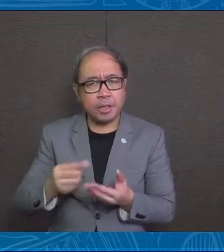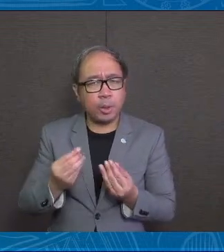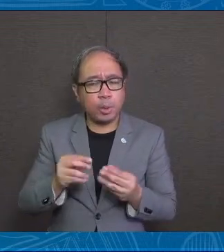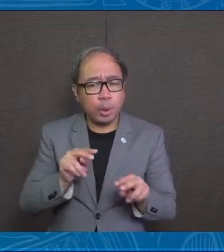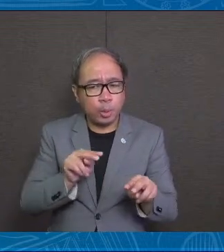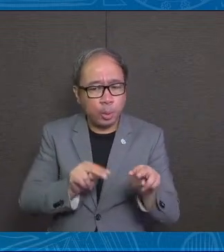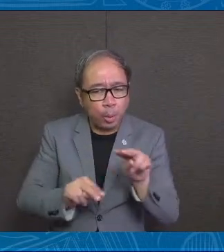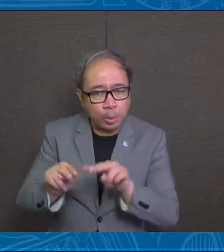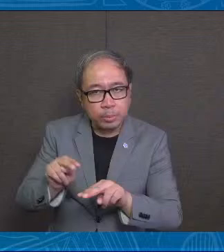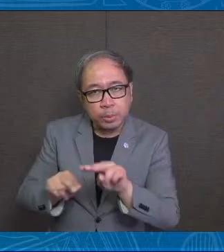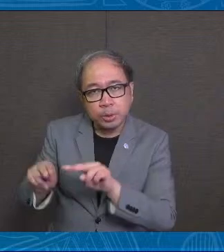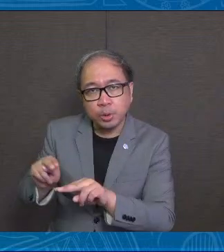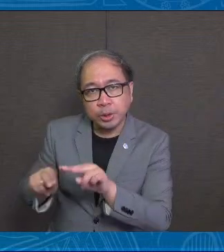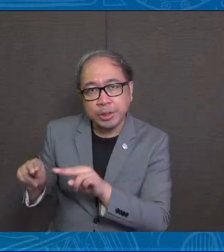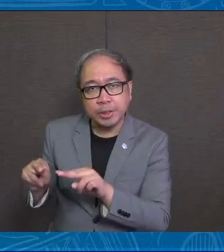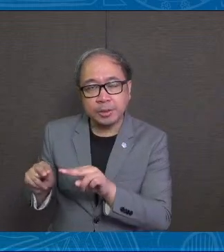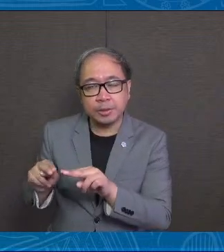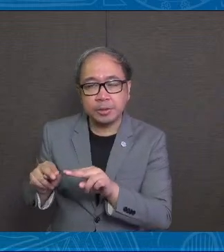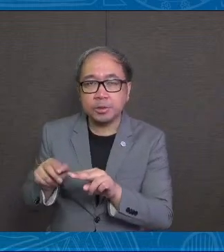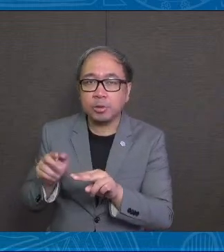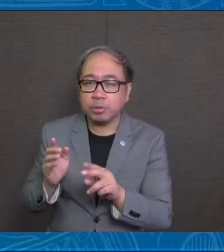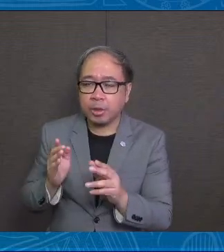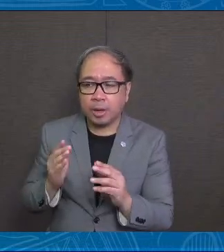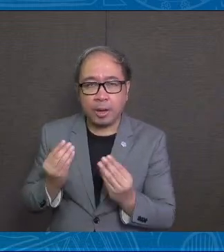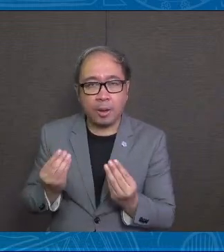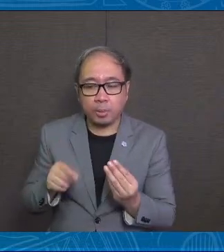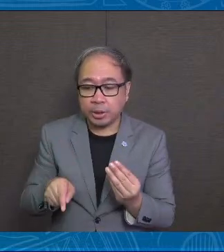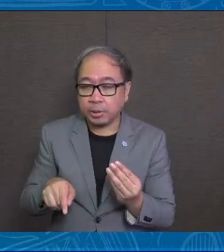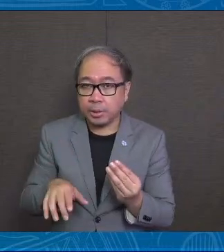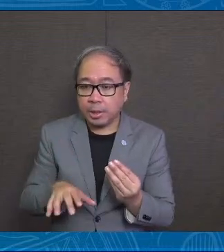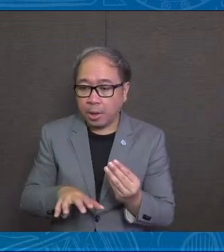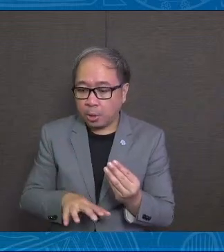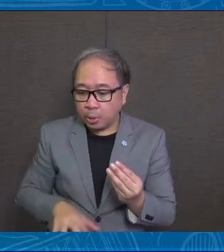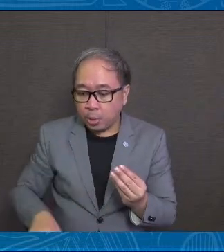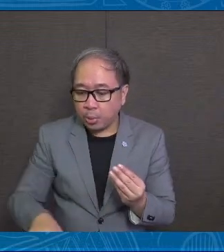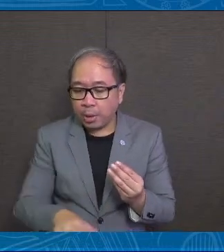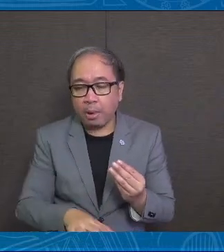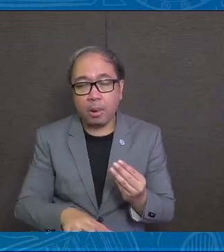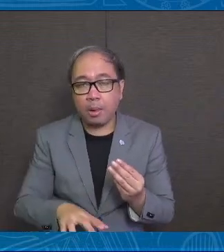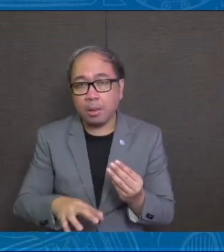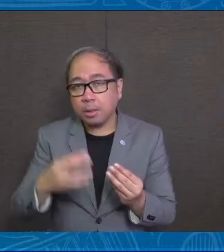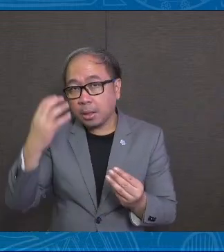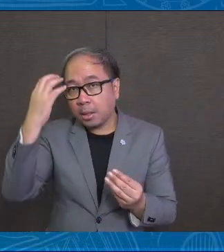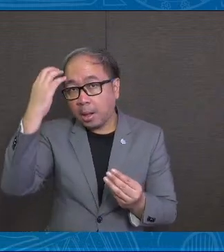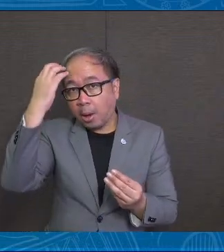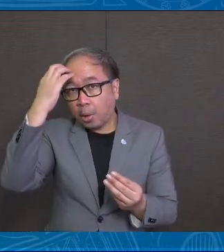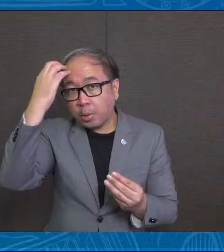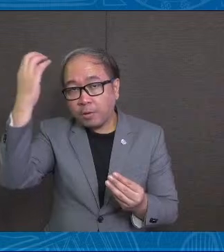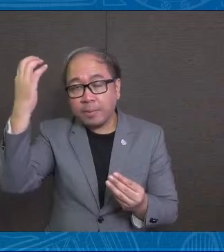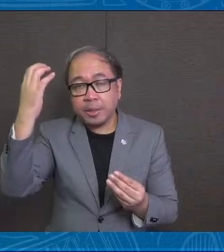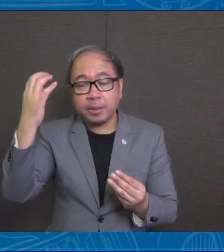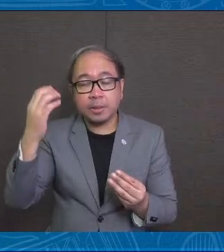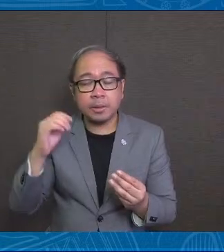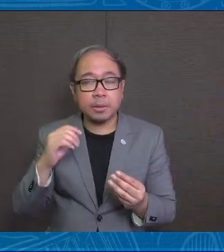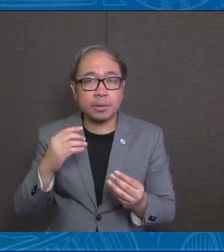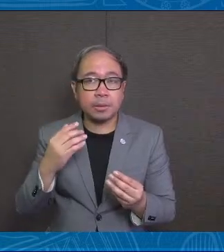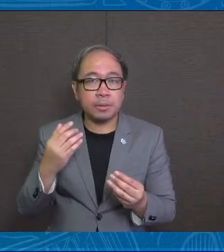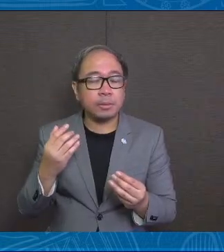that the local governments, local administration can have sufficient funding. We have